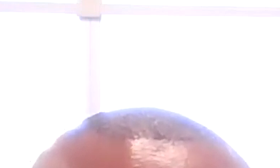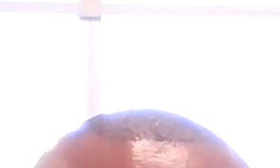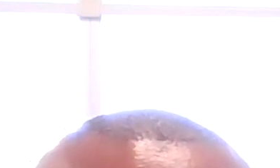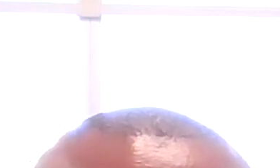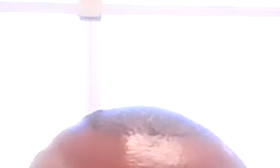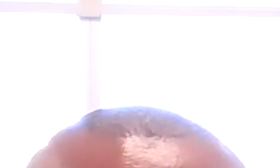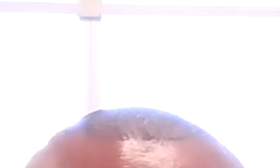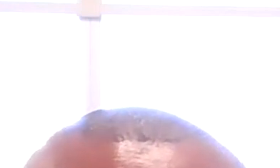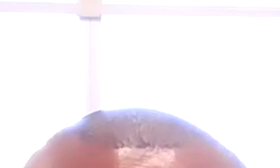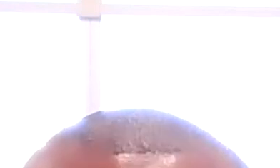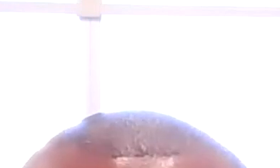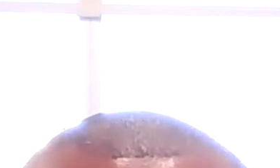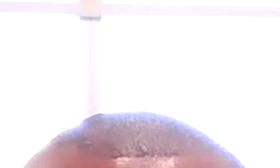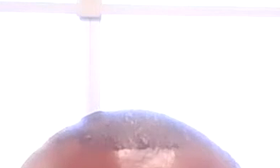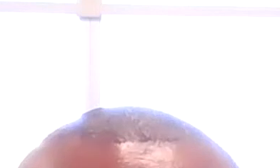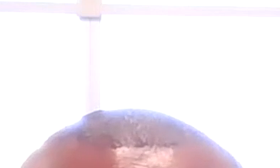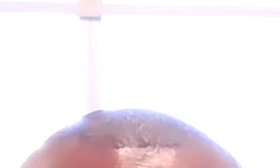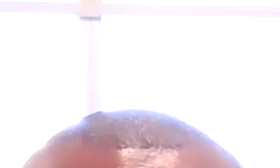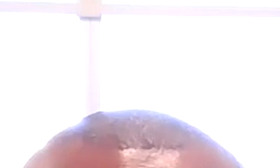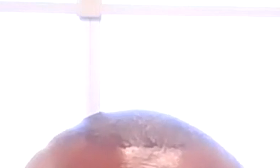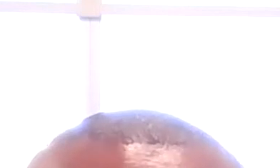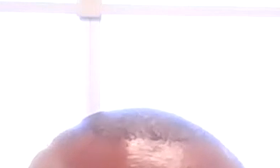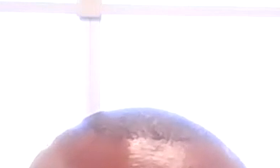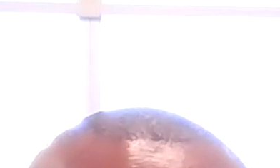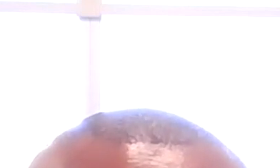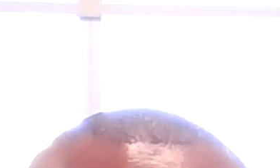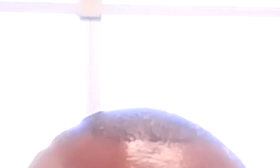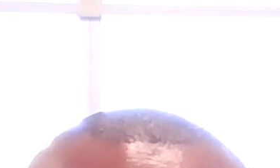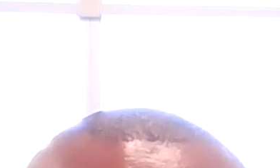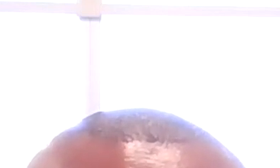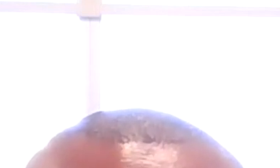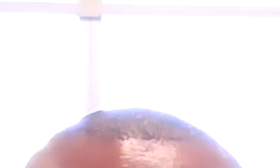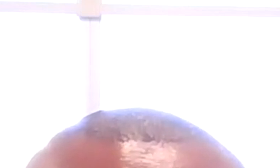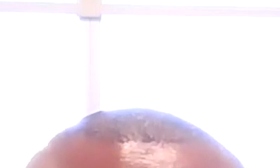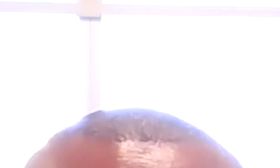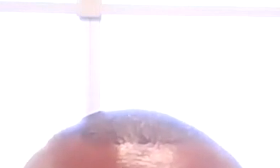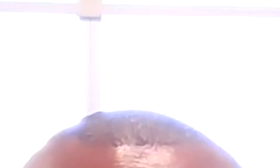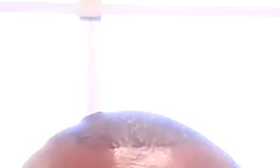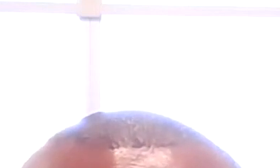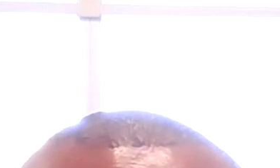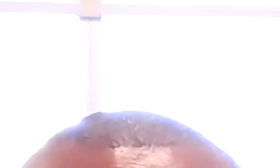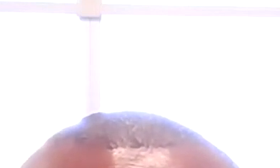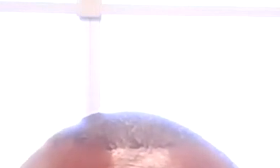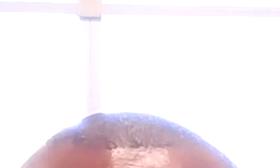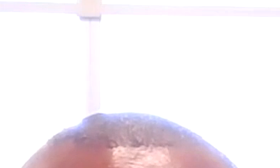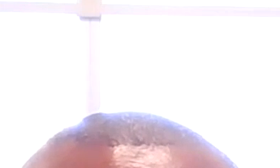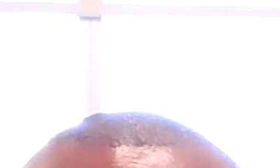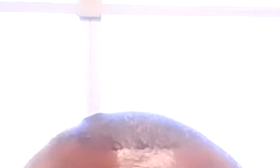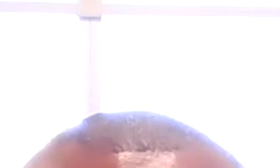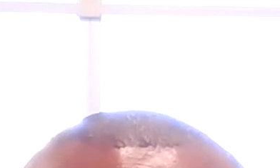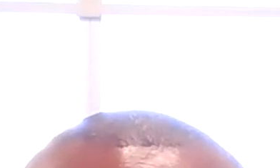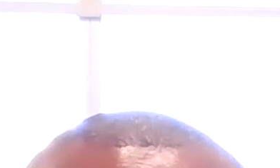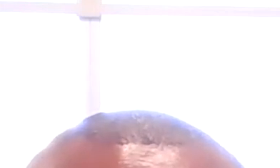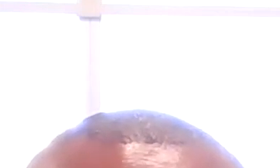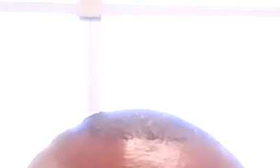UAB, we are committed to excellence, accountability, and to being student-centered in everything that we do.